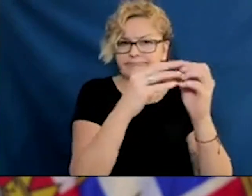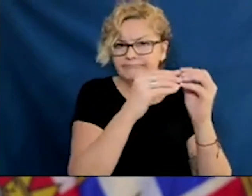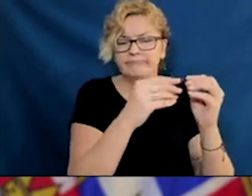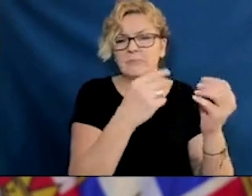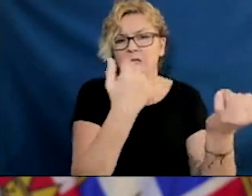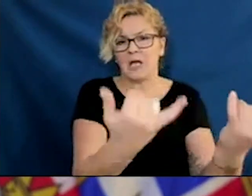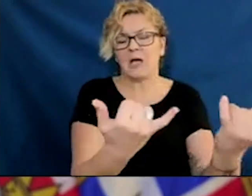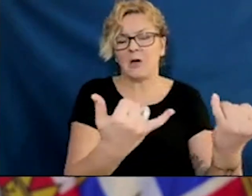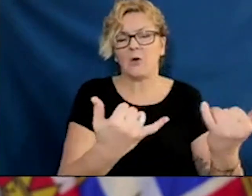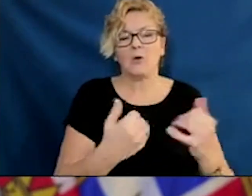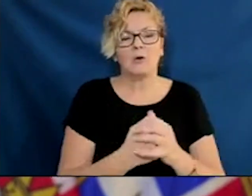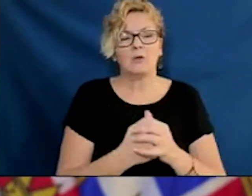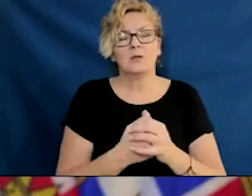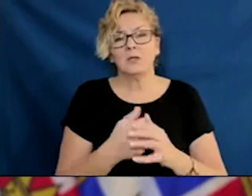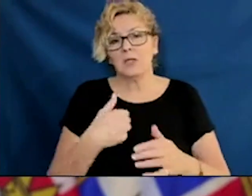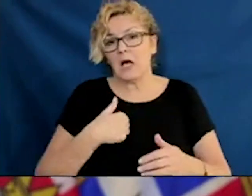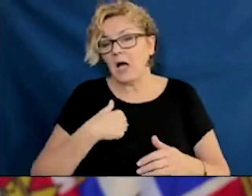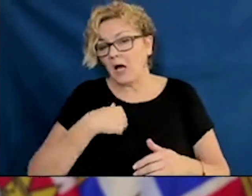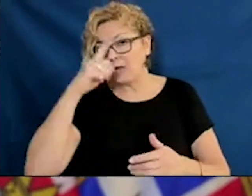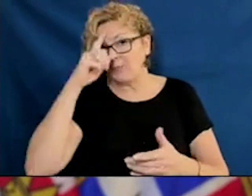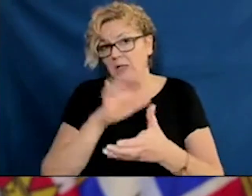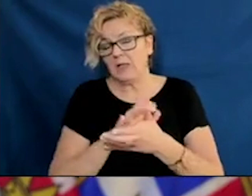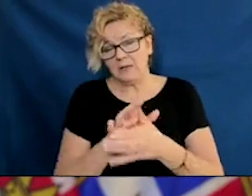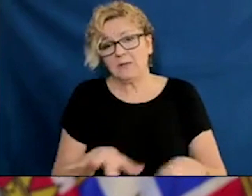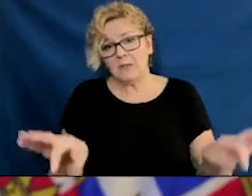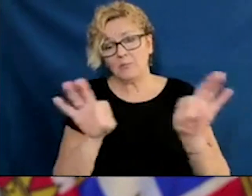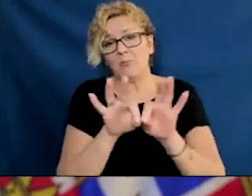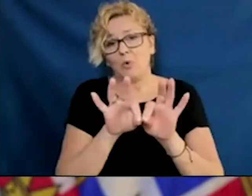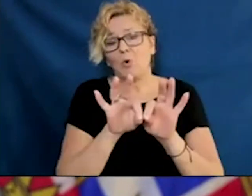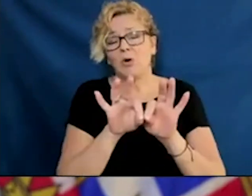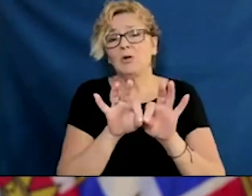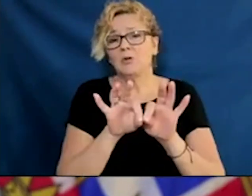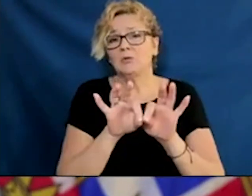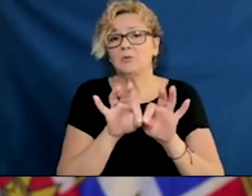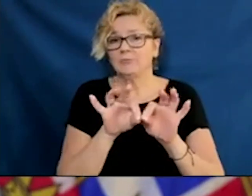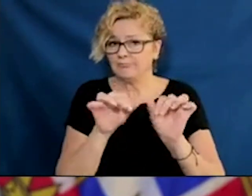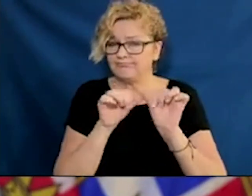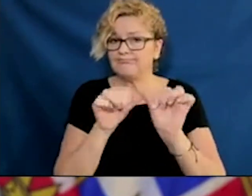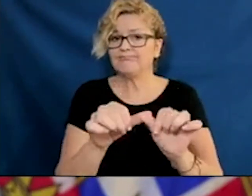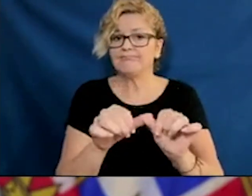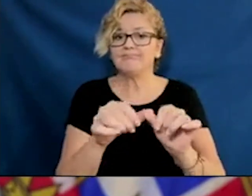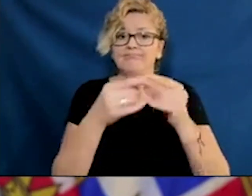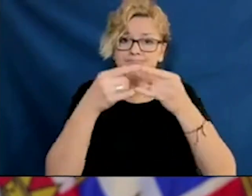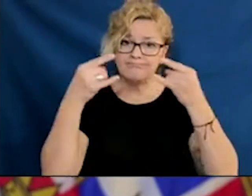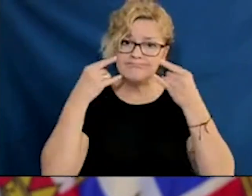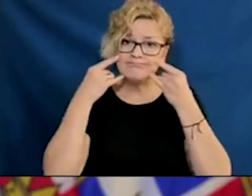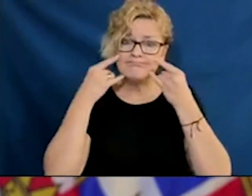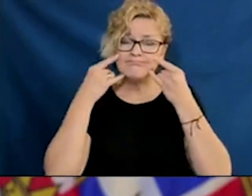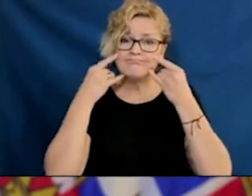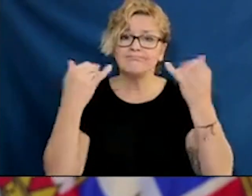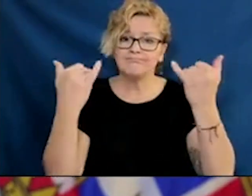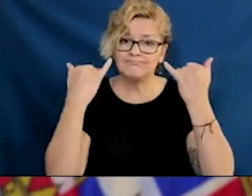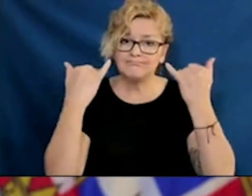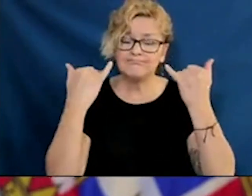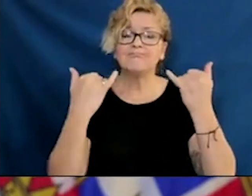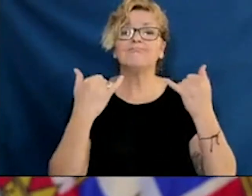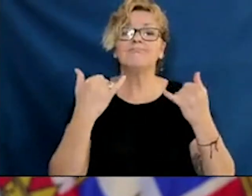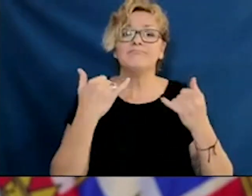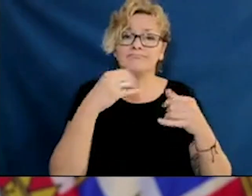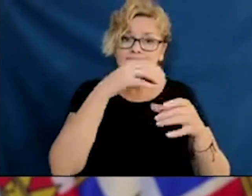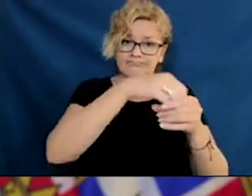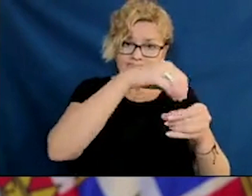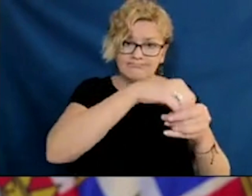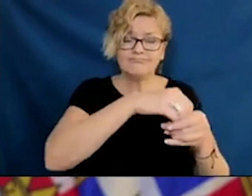community. Thankfully right now in small numbers, but this is a period of time where we're still trying to figure out what it